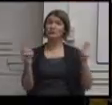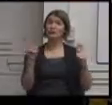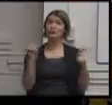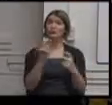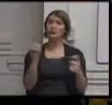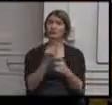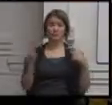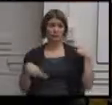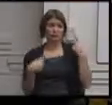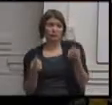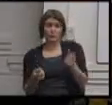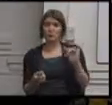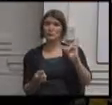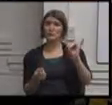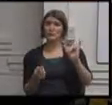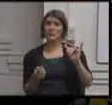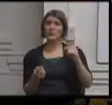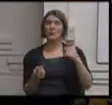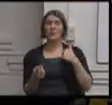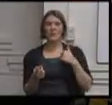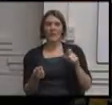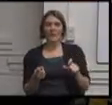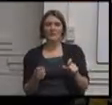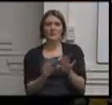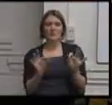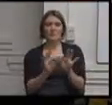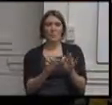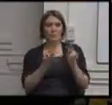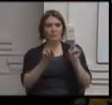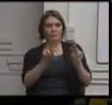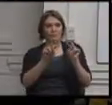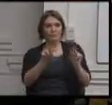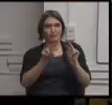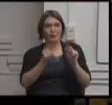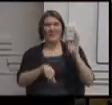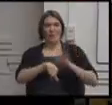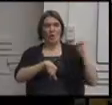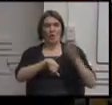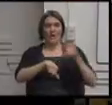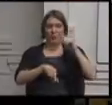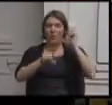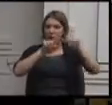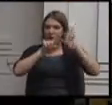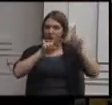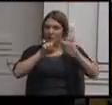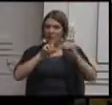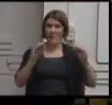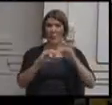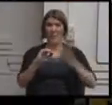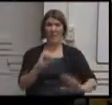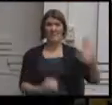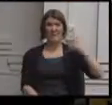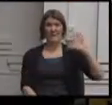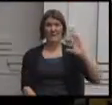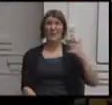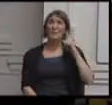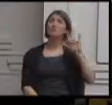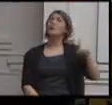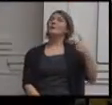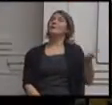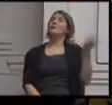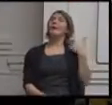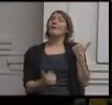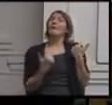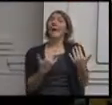considerably over the years, and we are called upon for so much more than we used to in years past, which was just to put out